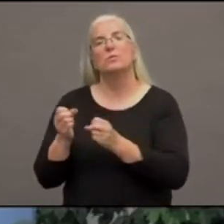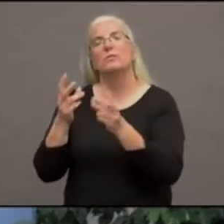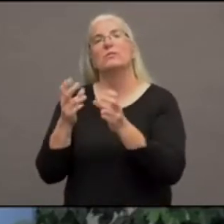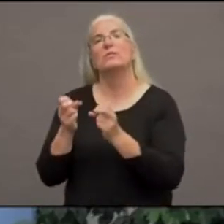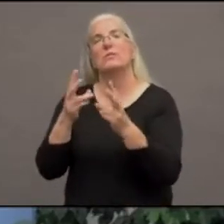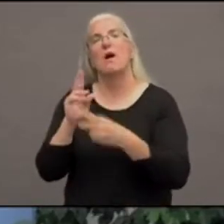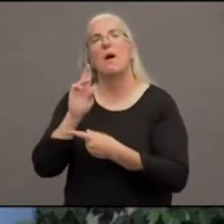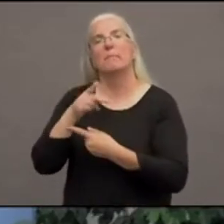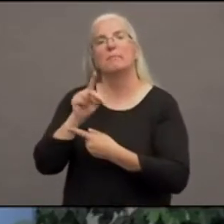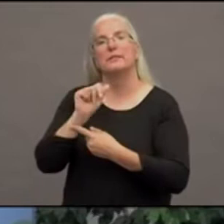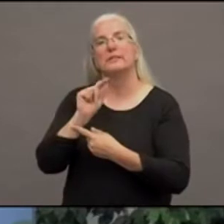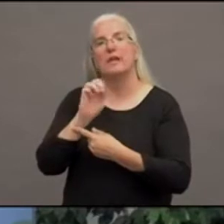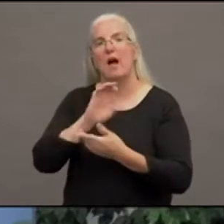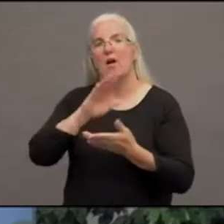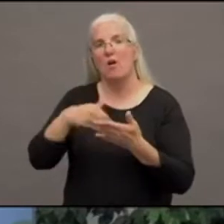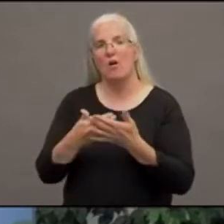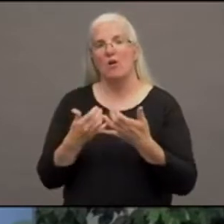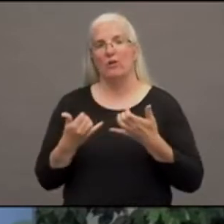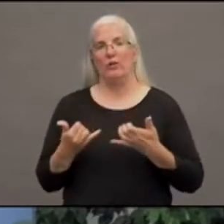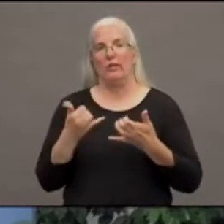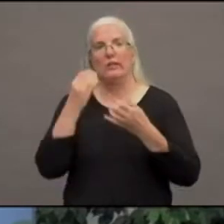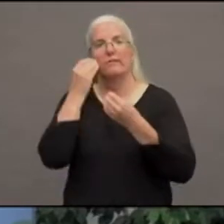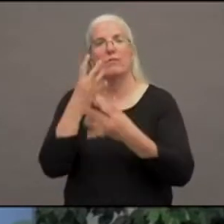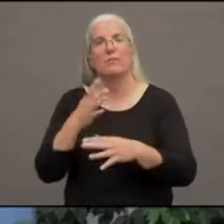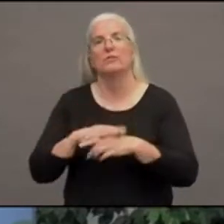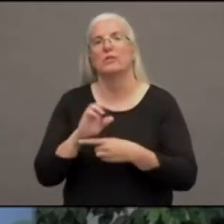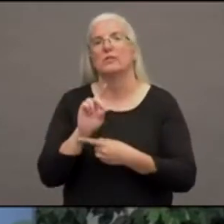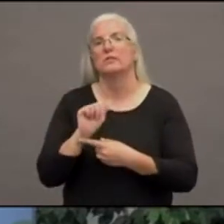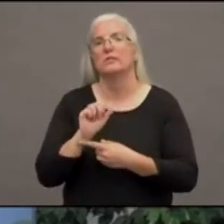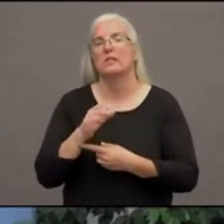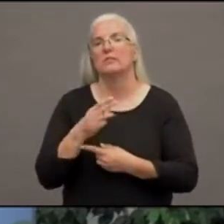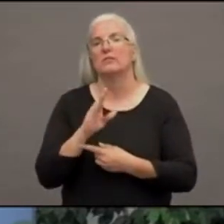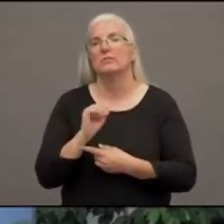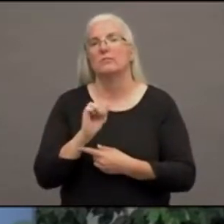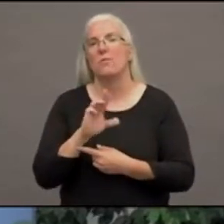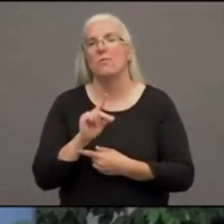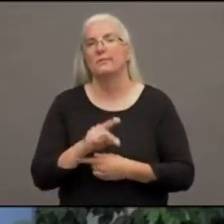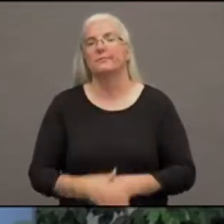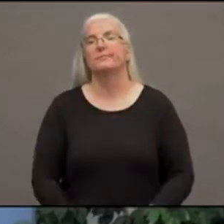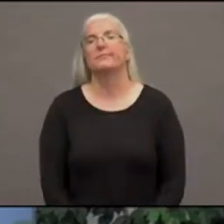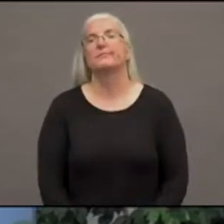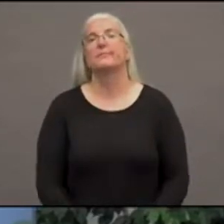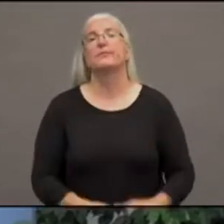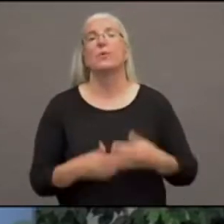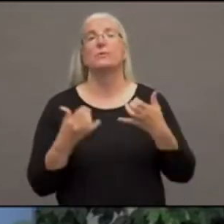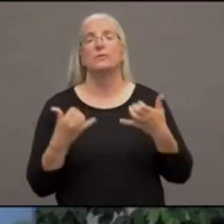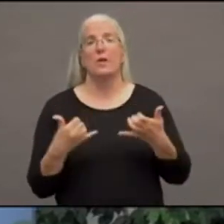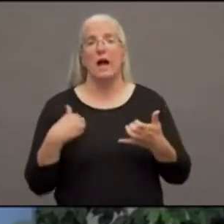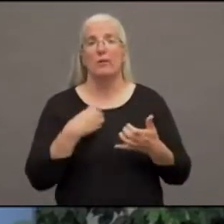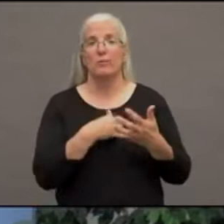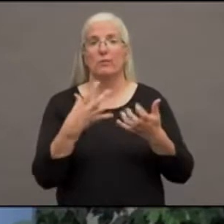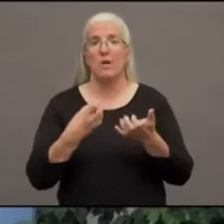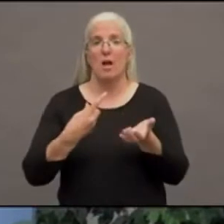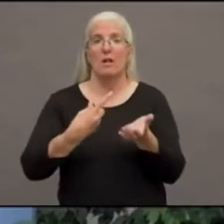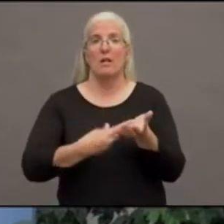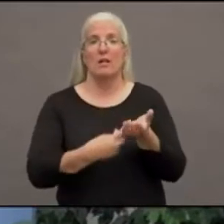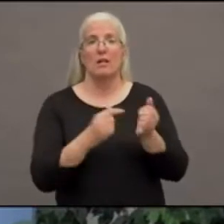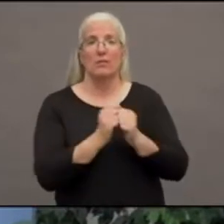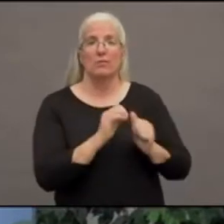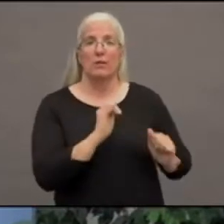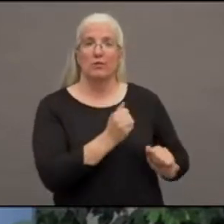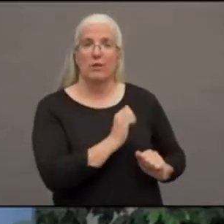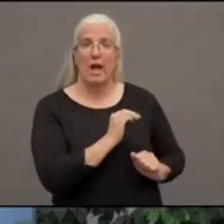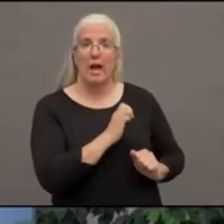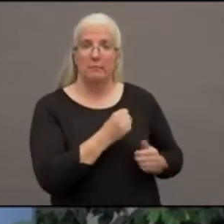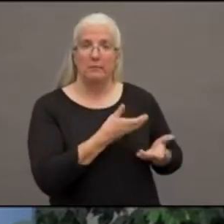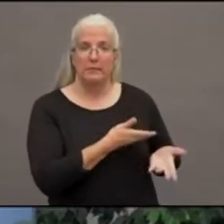information. But we wanted to take this opportunity to speak to James Williams. As those of you who have been watching this over the last